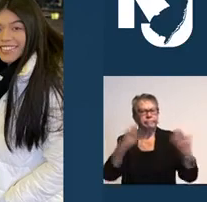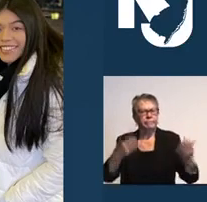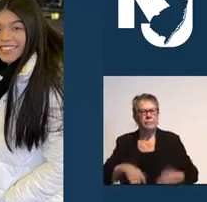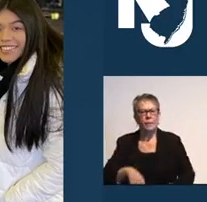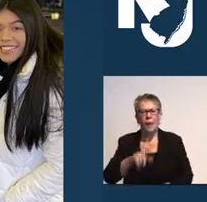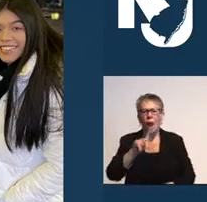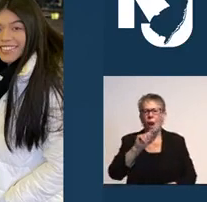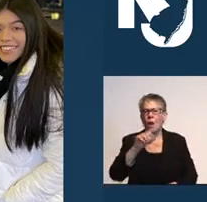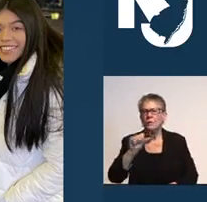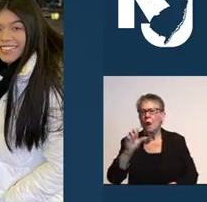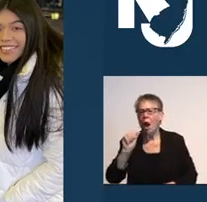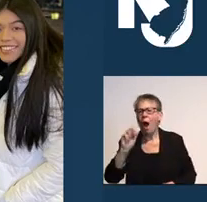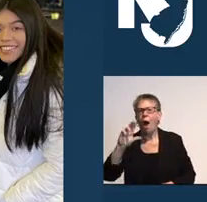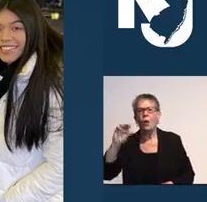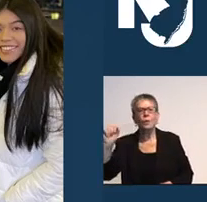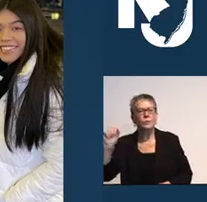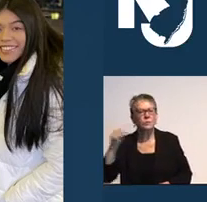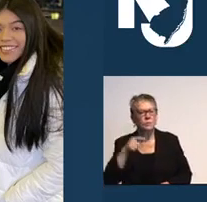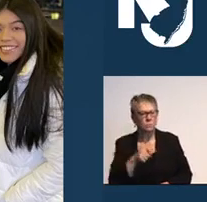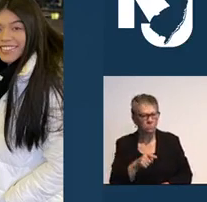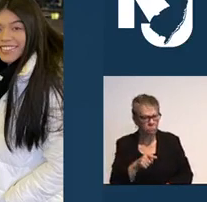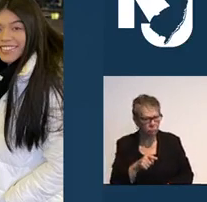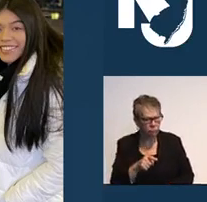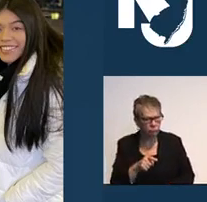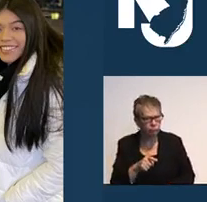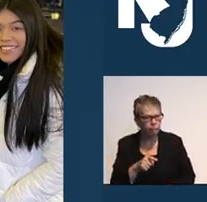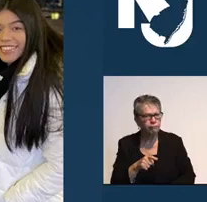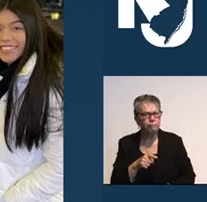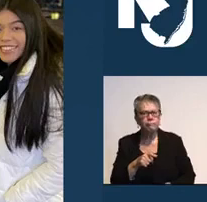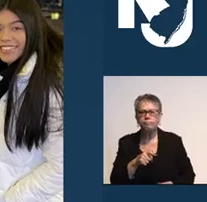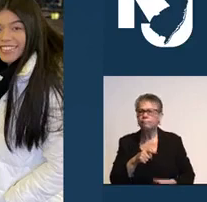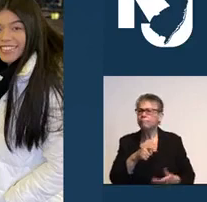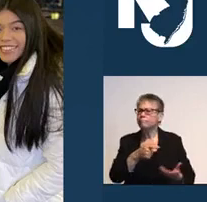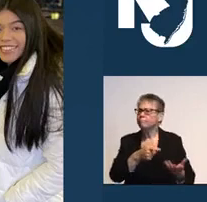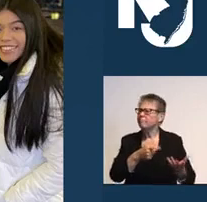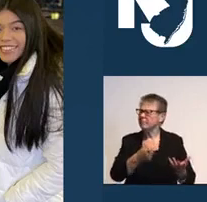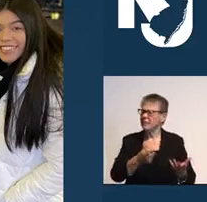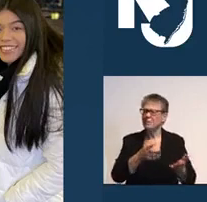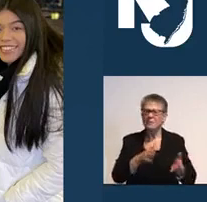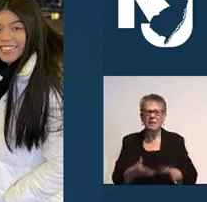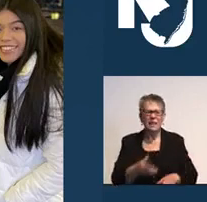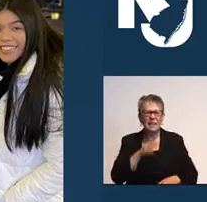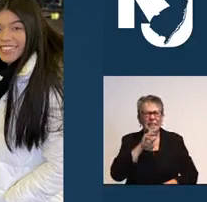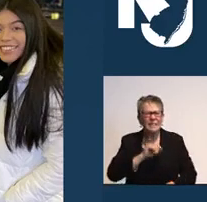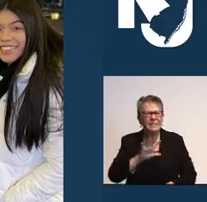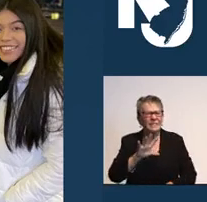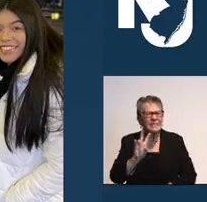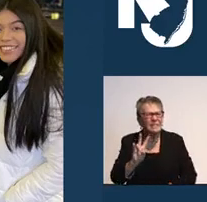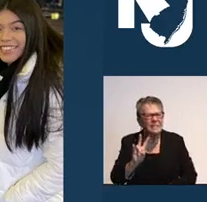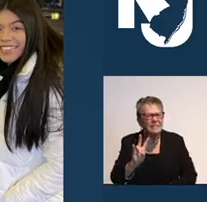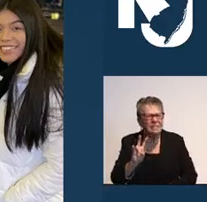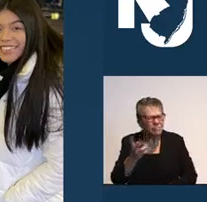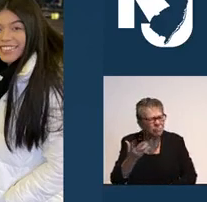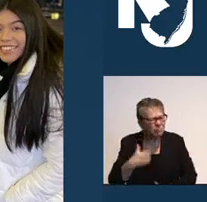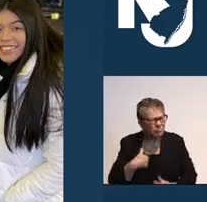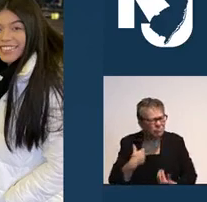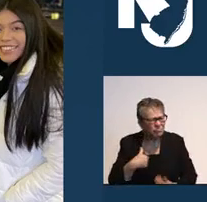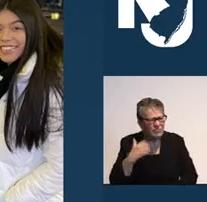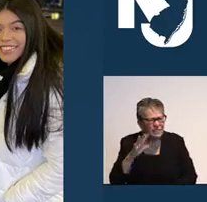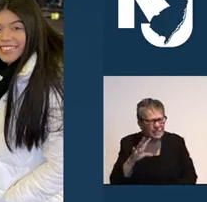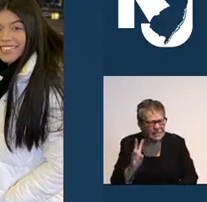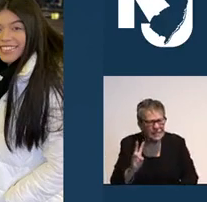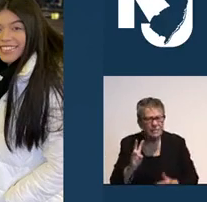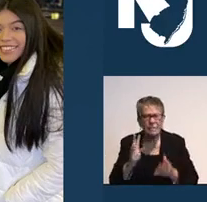staple ever since. Jose was just 57 years old when we lost him. He left behind his